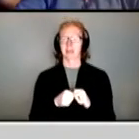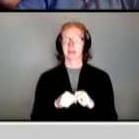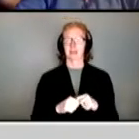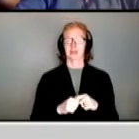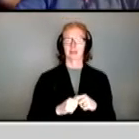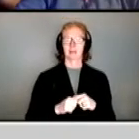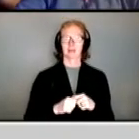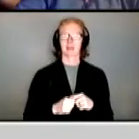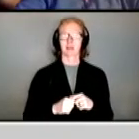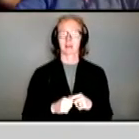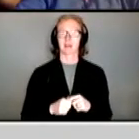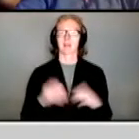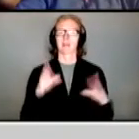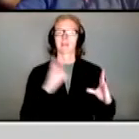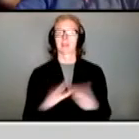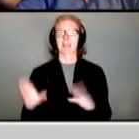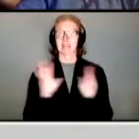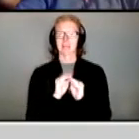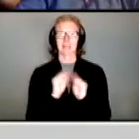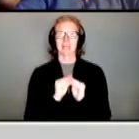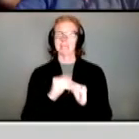Our little planning meetings are not,